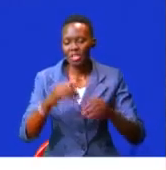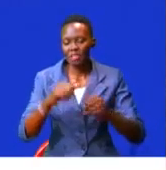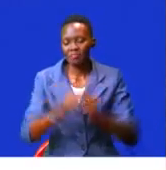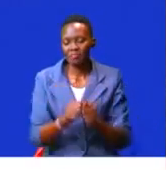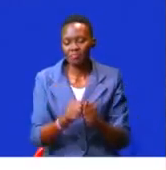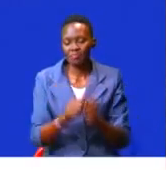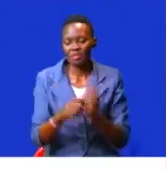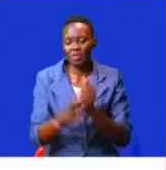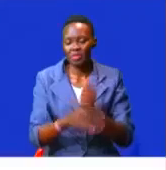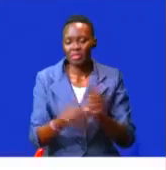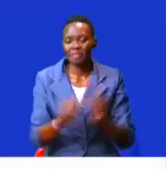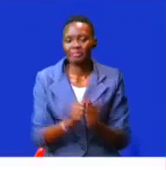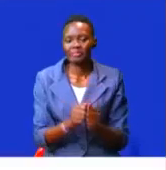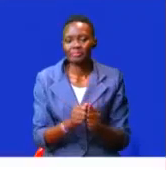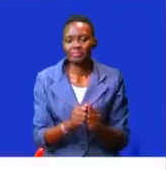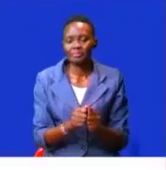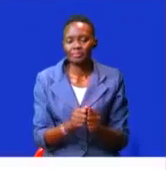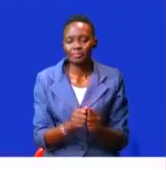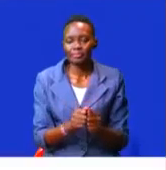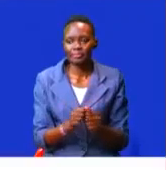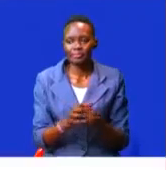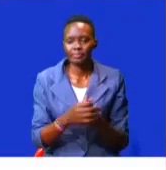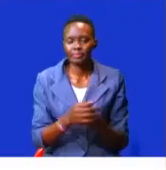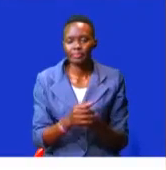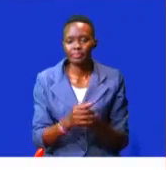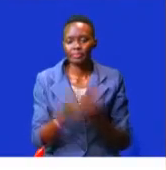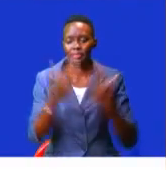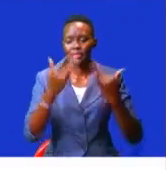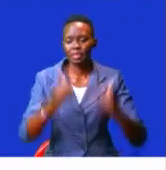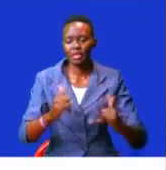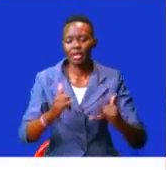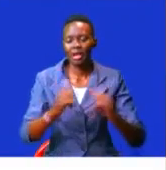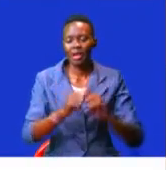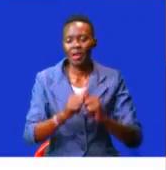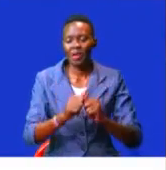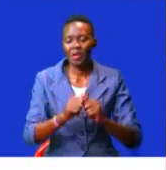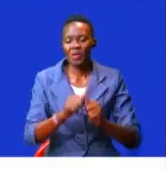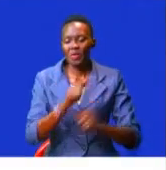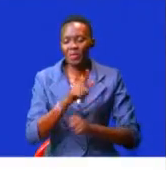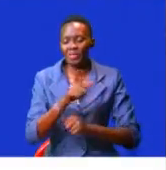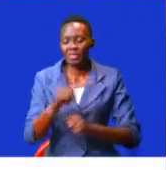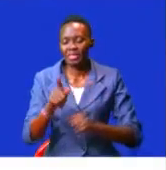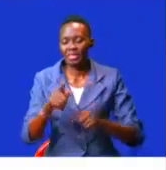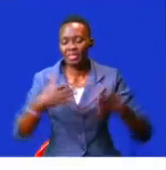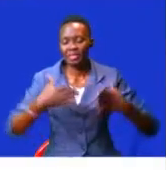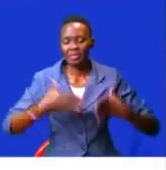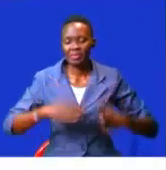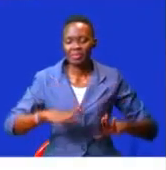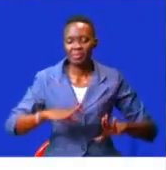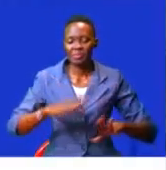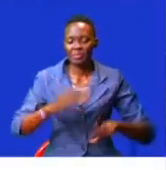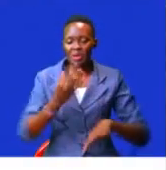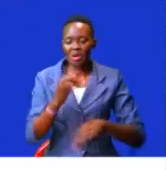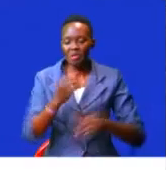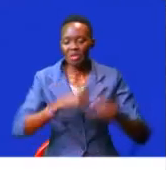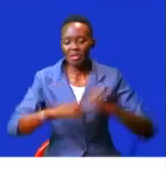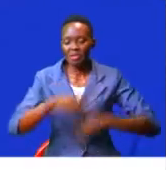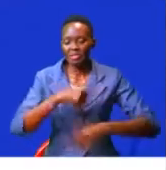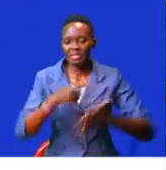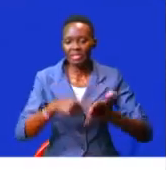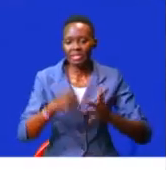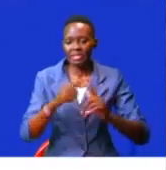this has been showcased today. So the fish farmers organized this function to